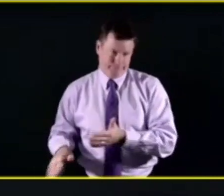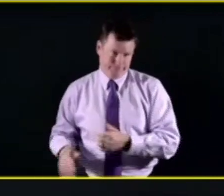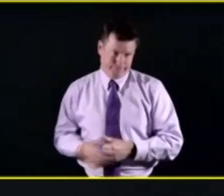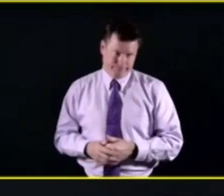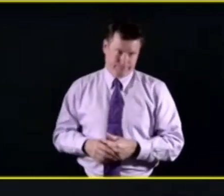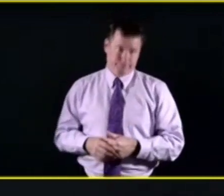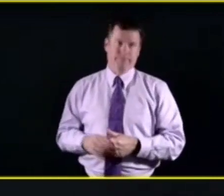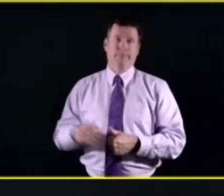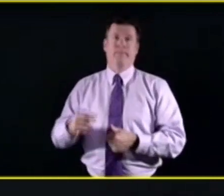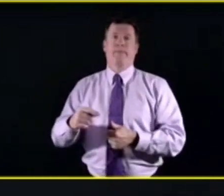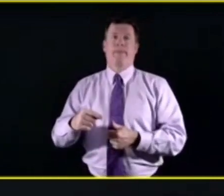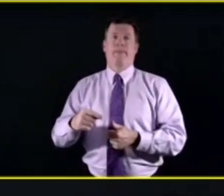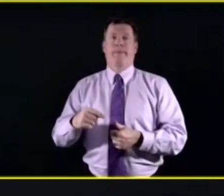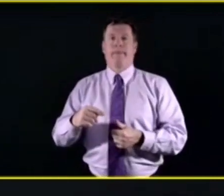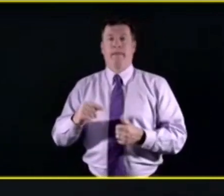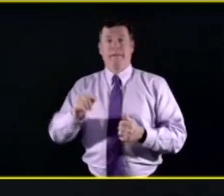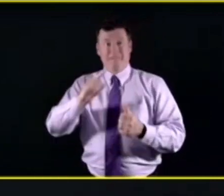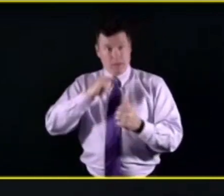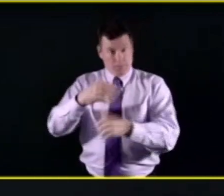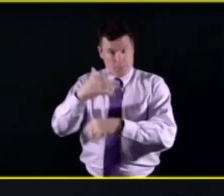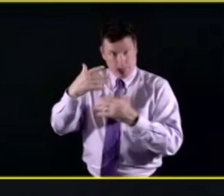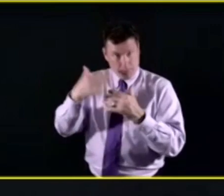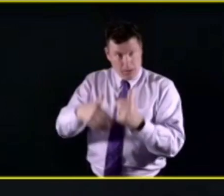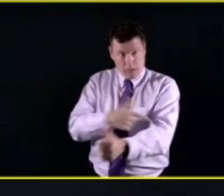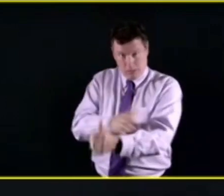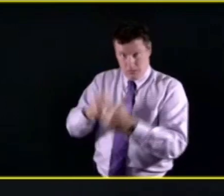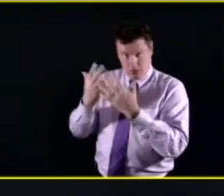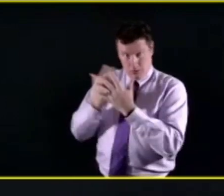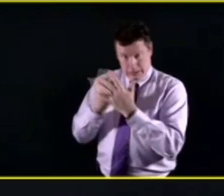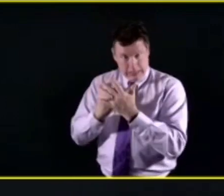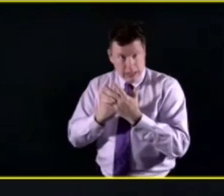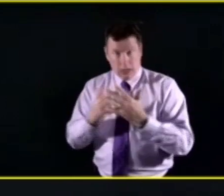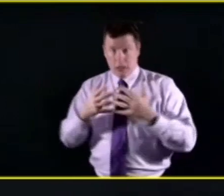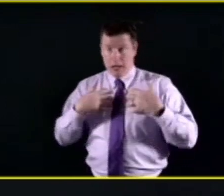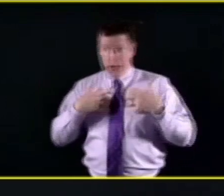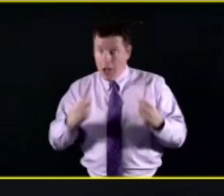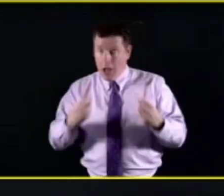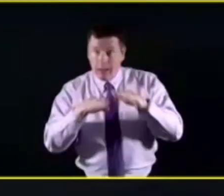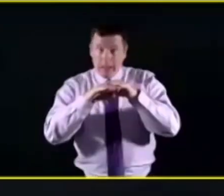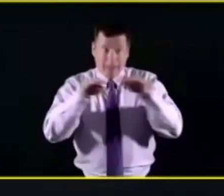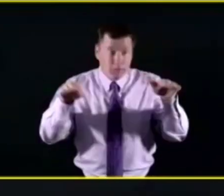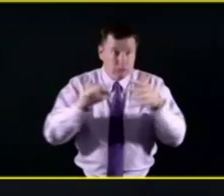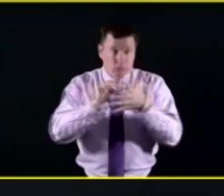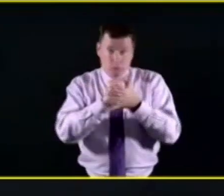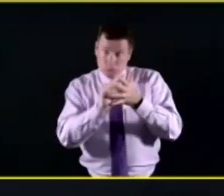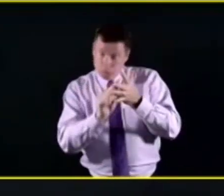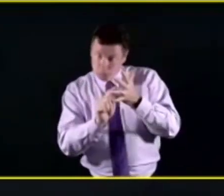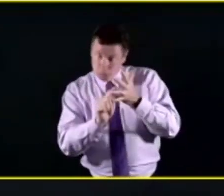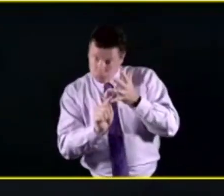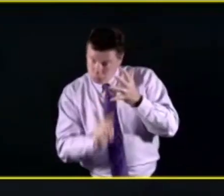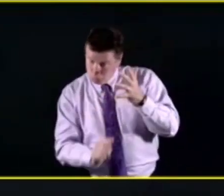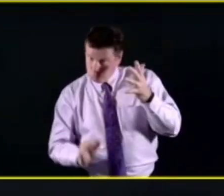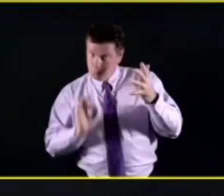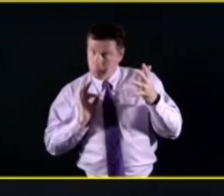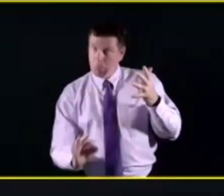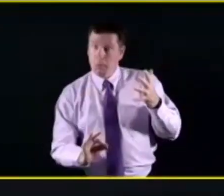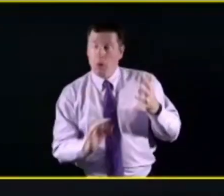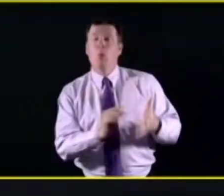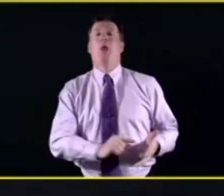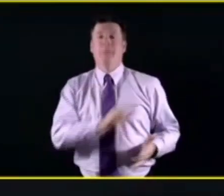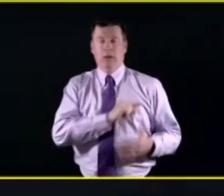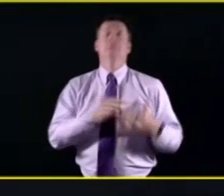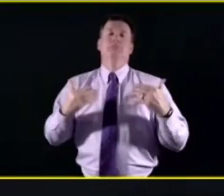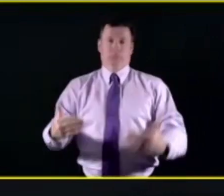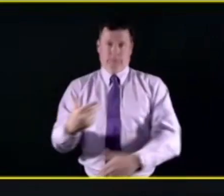screening labs and come back if you qualify for a vaccination. Generally, you need to stay and be observed for a period